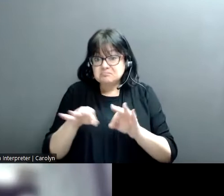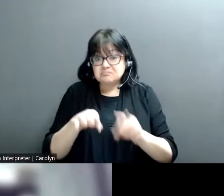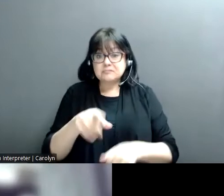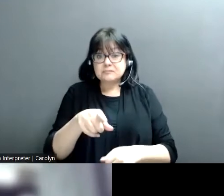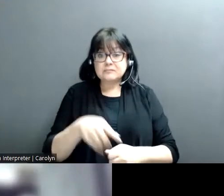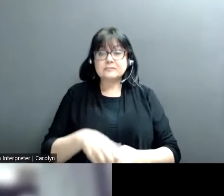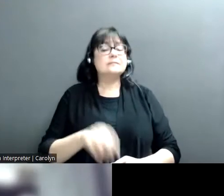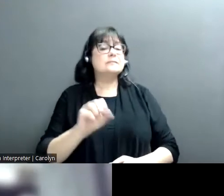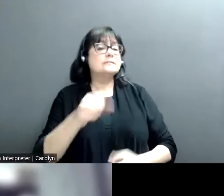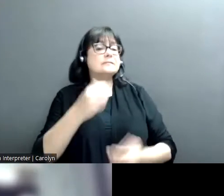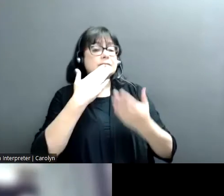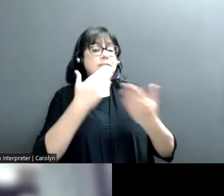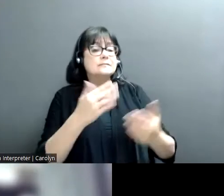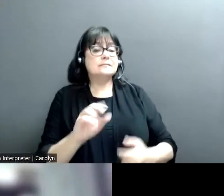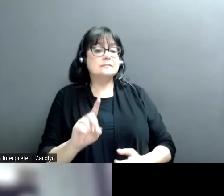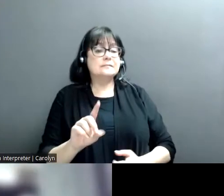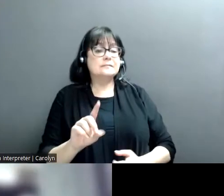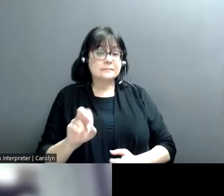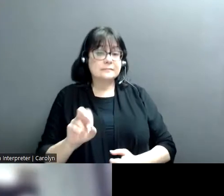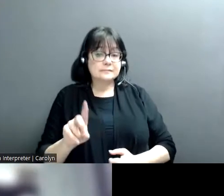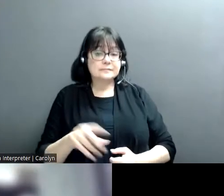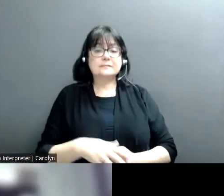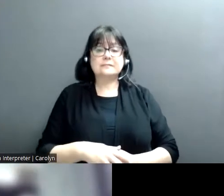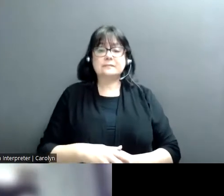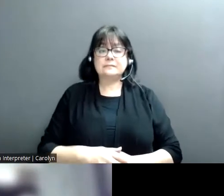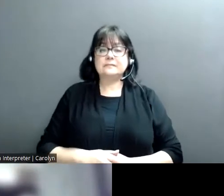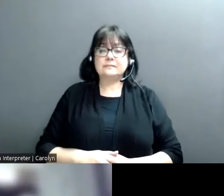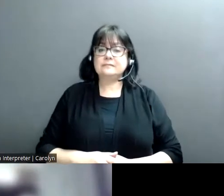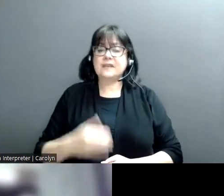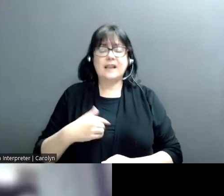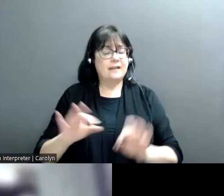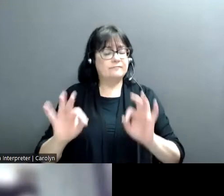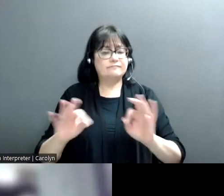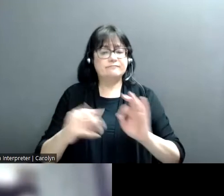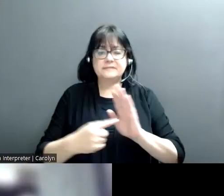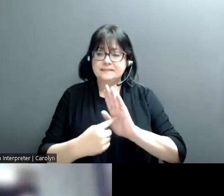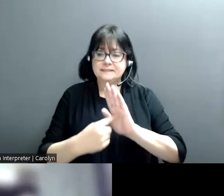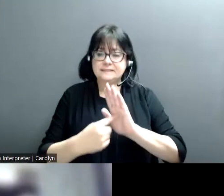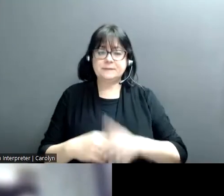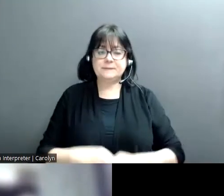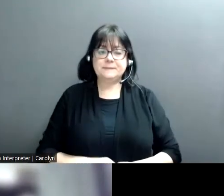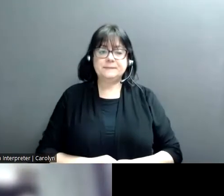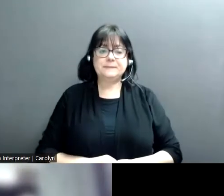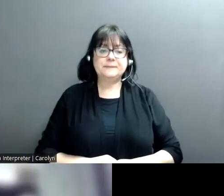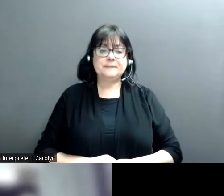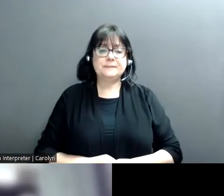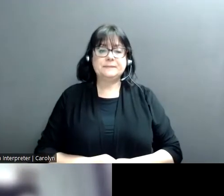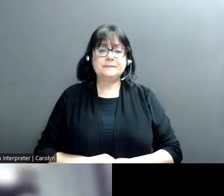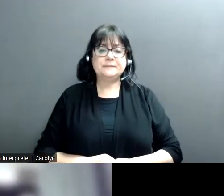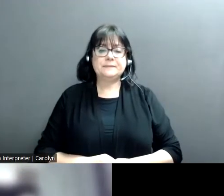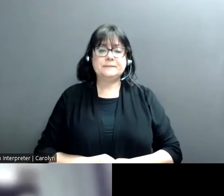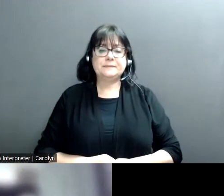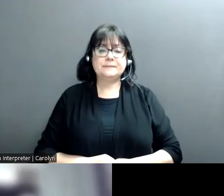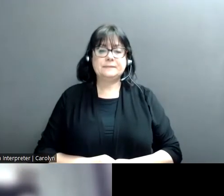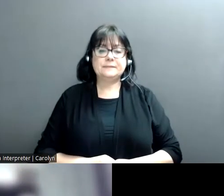Yeah, thank you, David. I have a very tangible example. You know, in a particular community, we were looking to